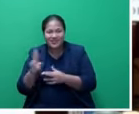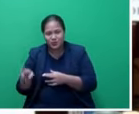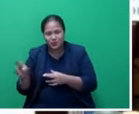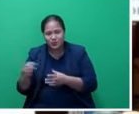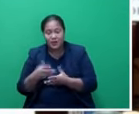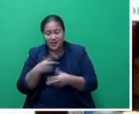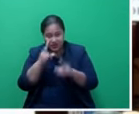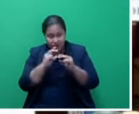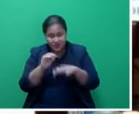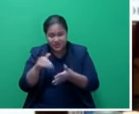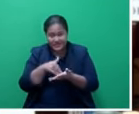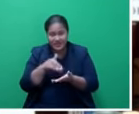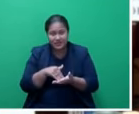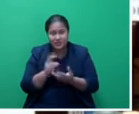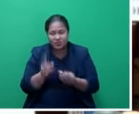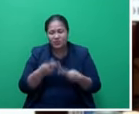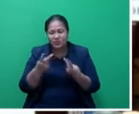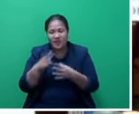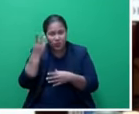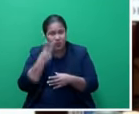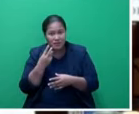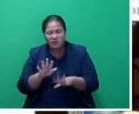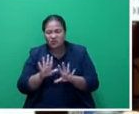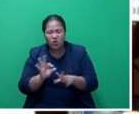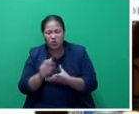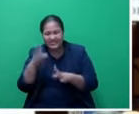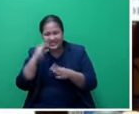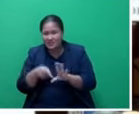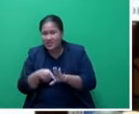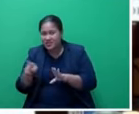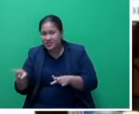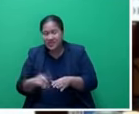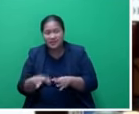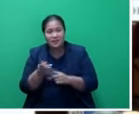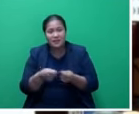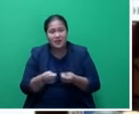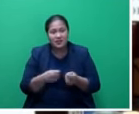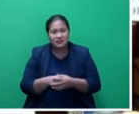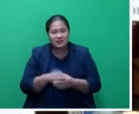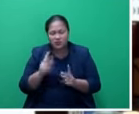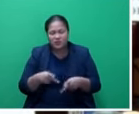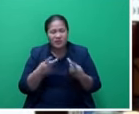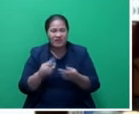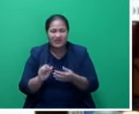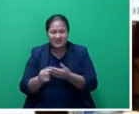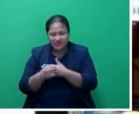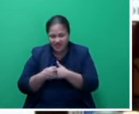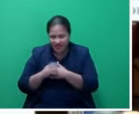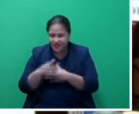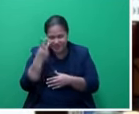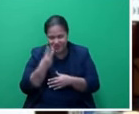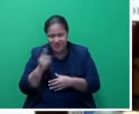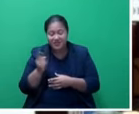accommodation center will prevent women vendors from sleeping outside the market in Nosori Town. It will provide security to the women vendors